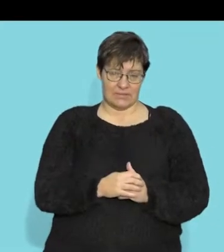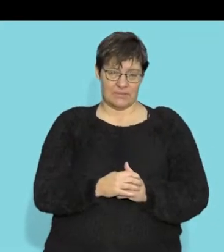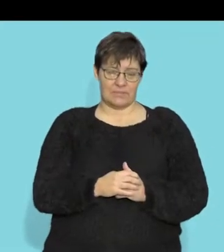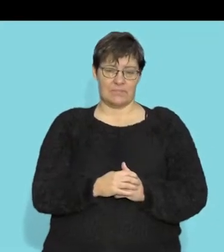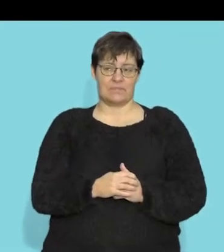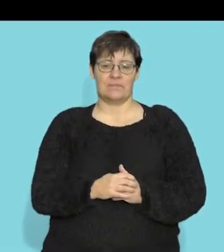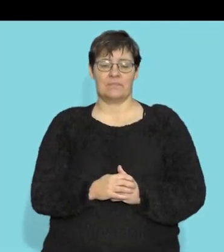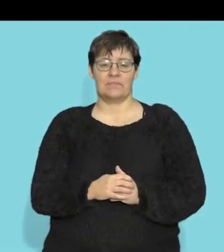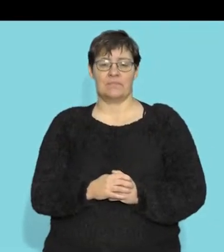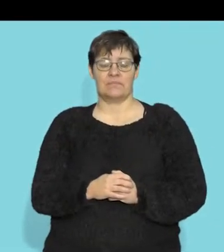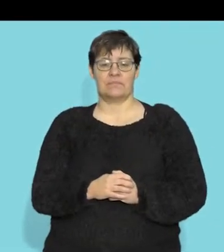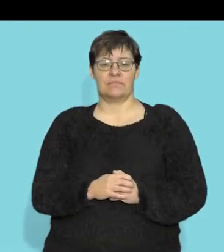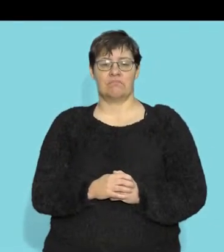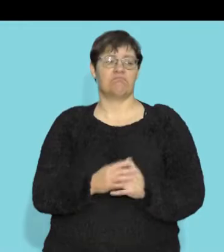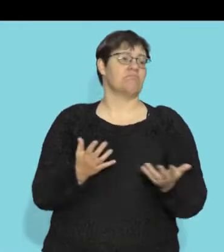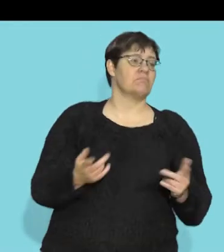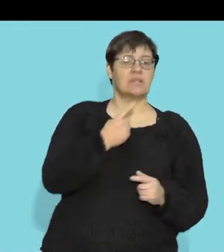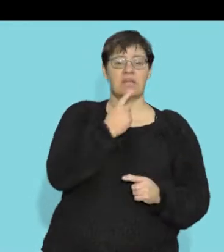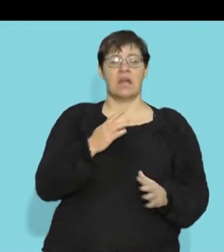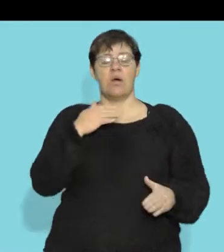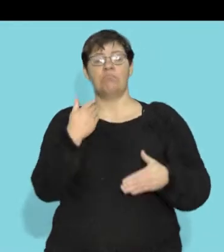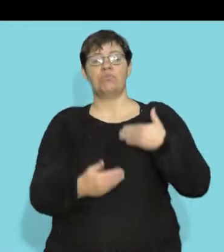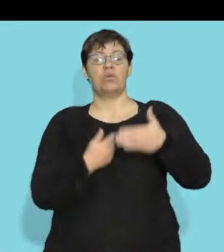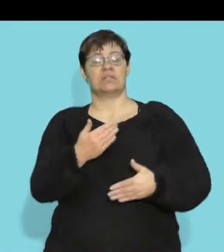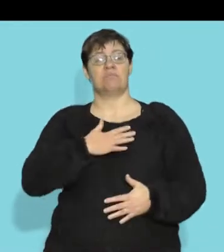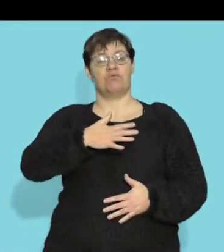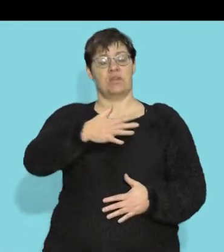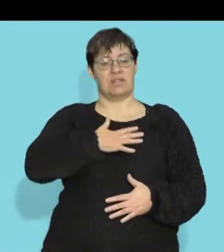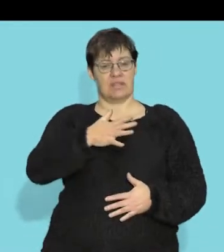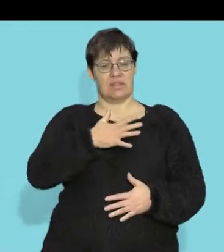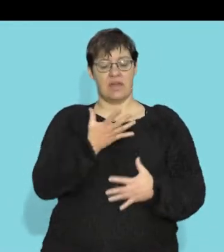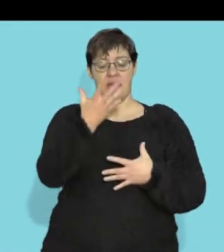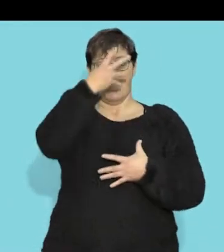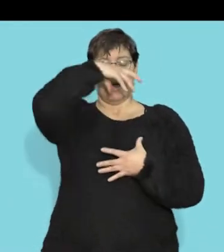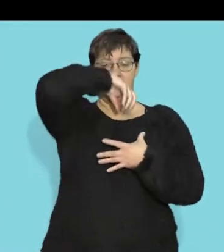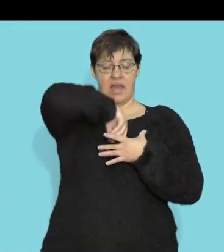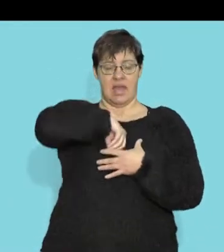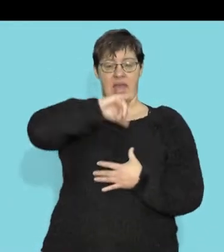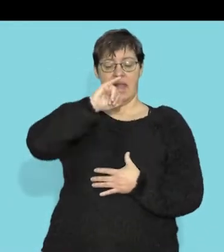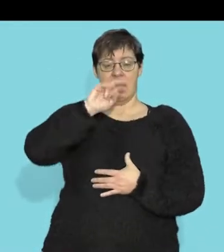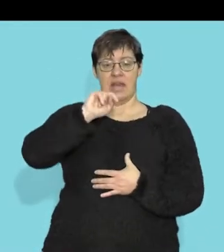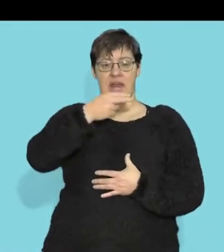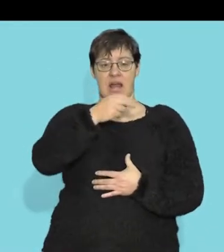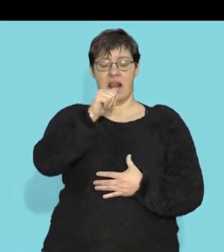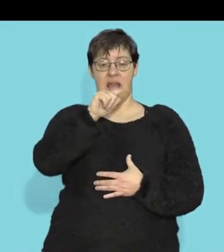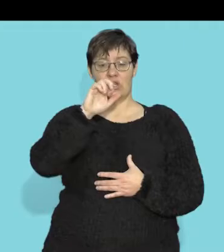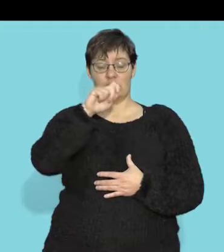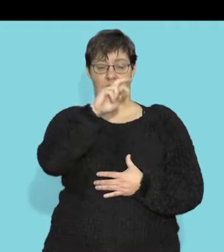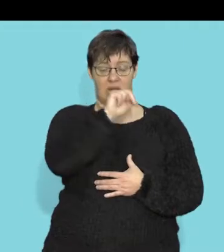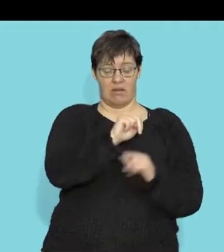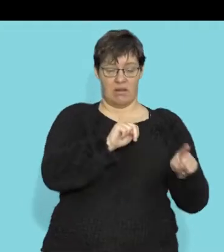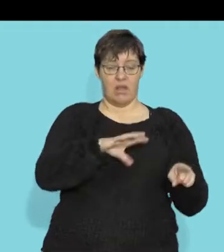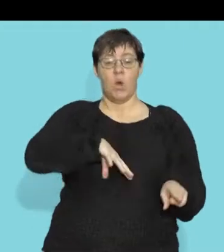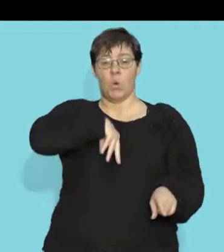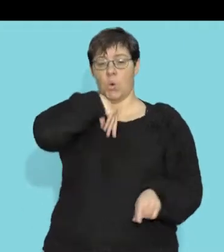So if I say the process of breathing is inhalation, right, and exhalation, getting oxygen in